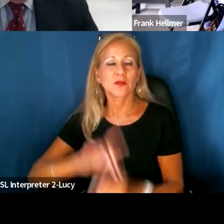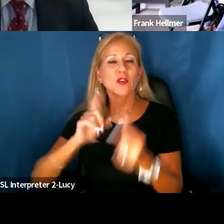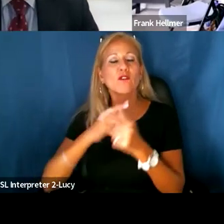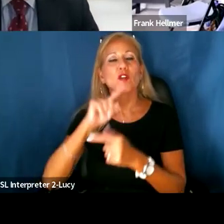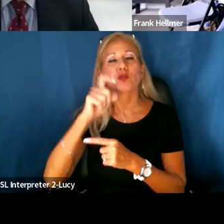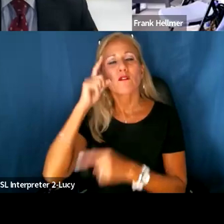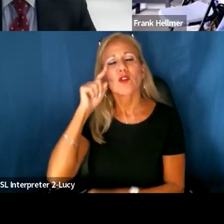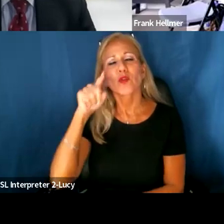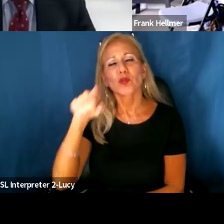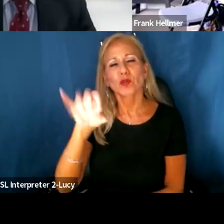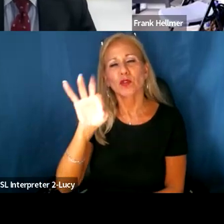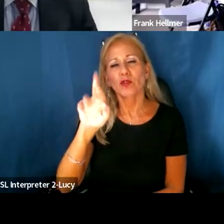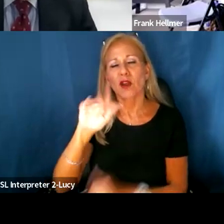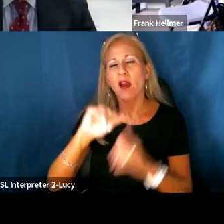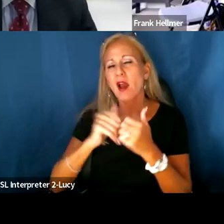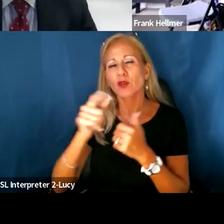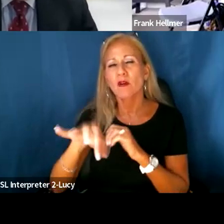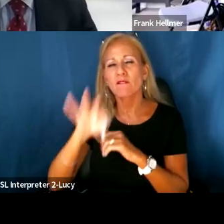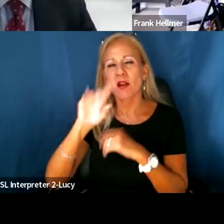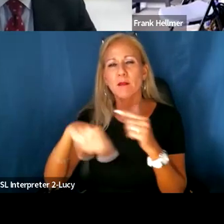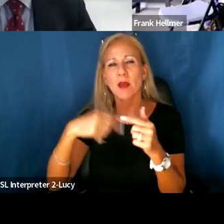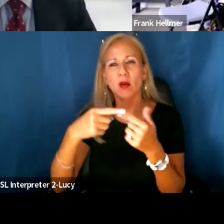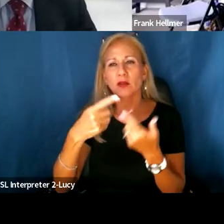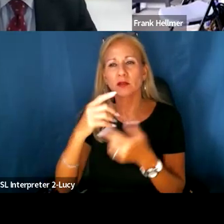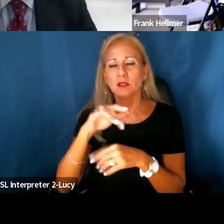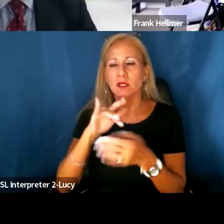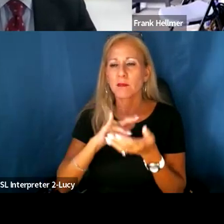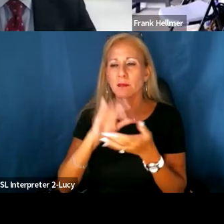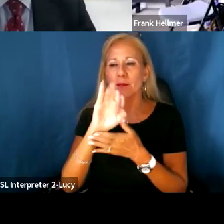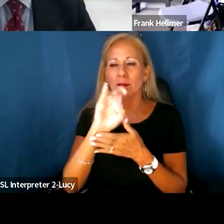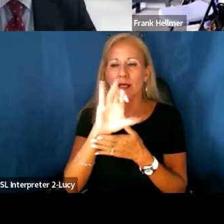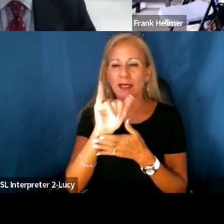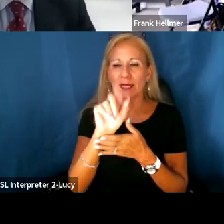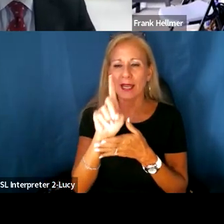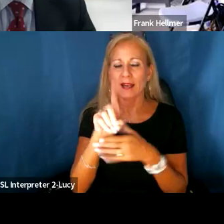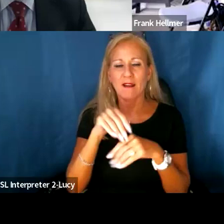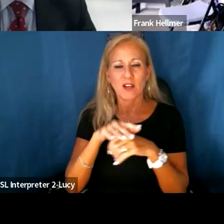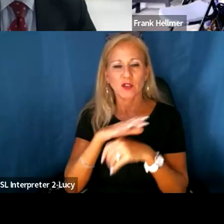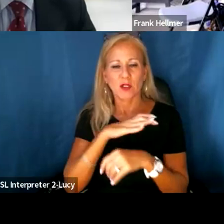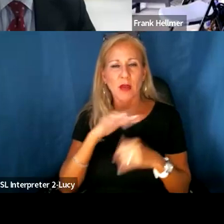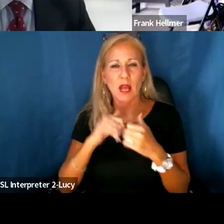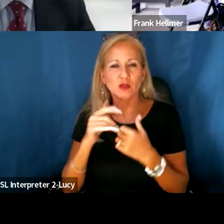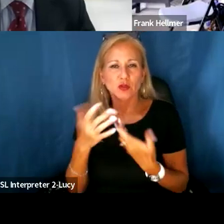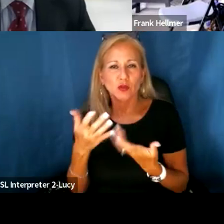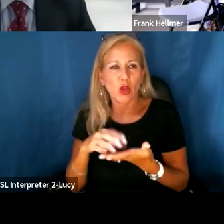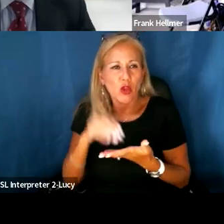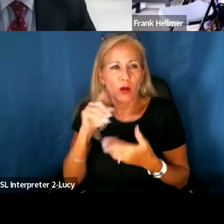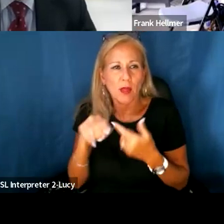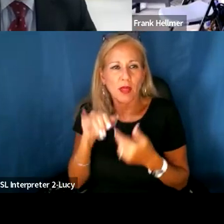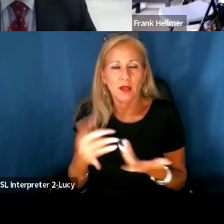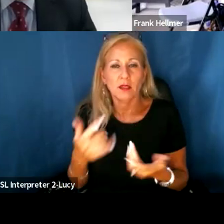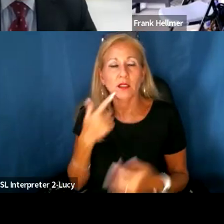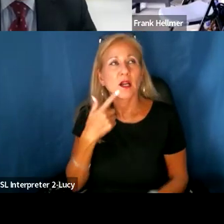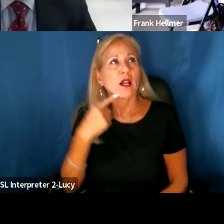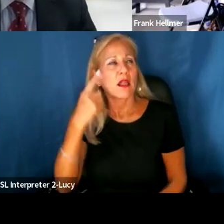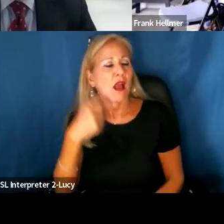you, Frank. How did you find out about the Medicaid Advisory Committee in the first place? I found it, I think I